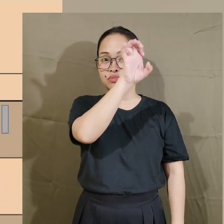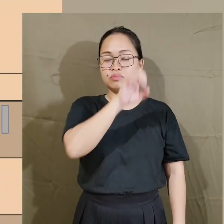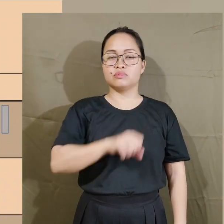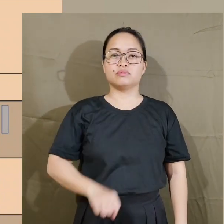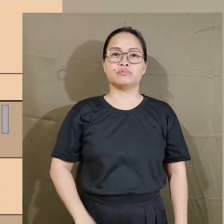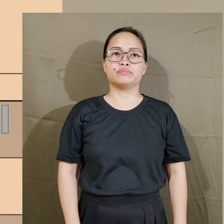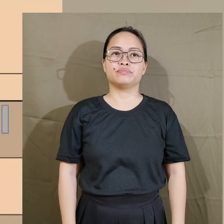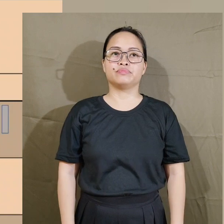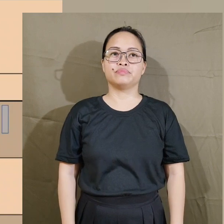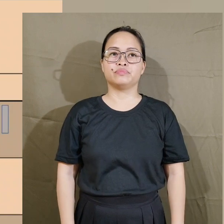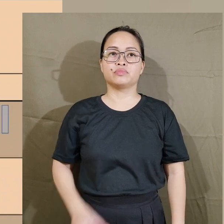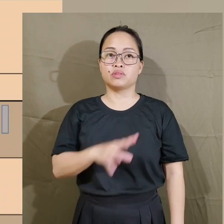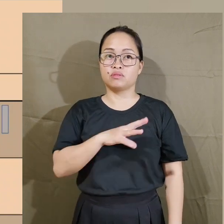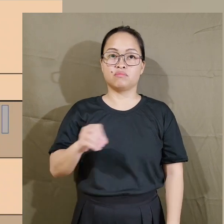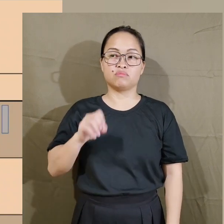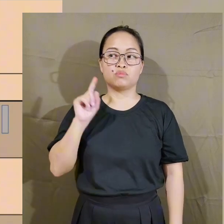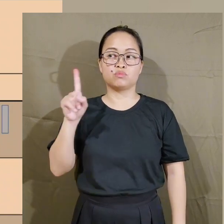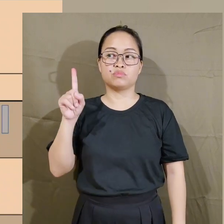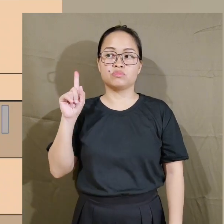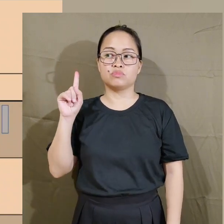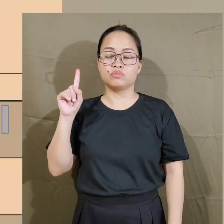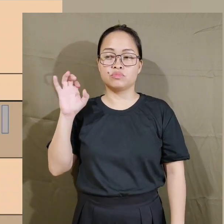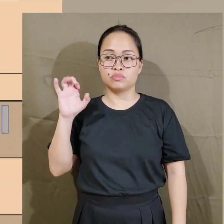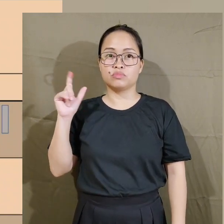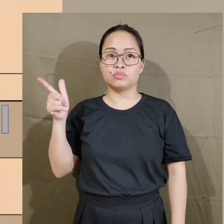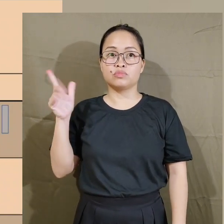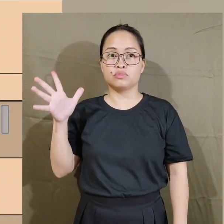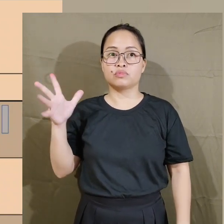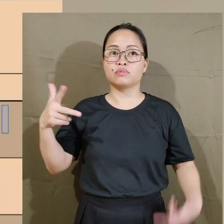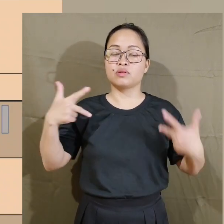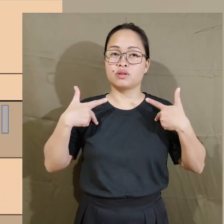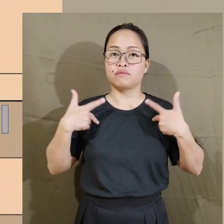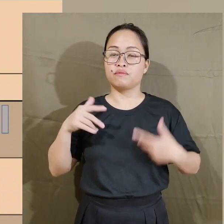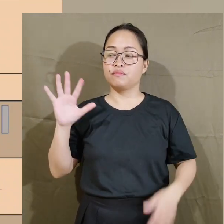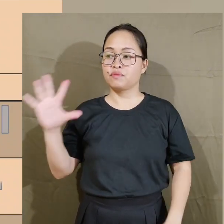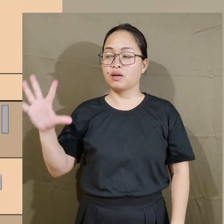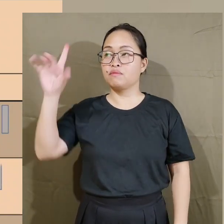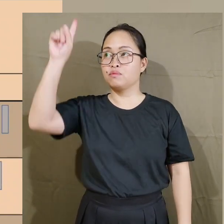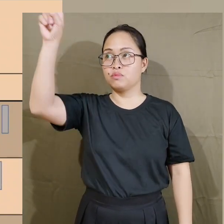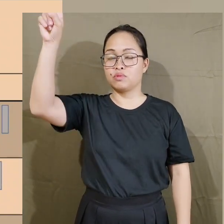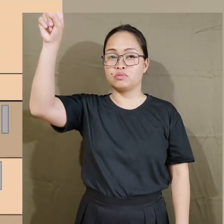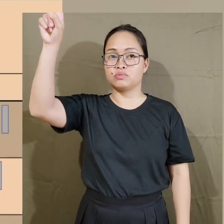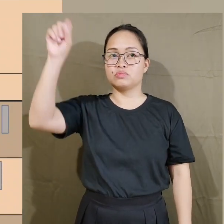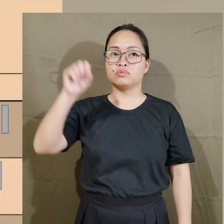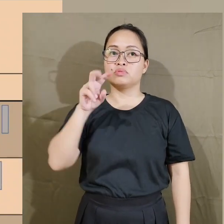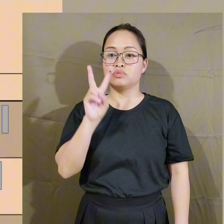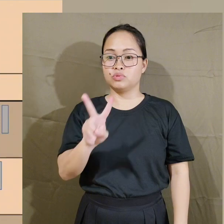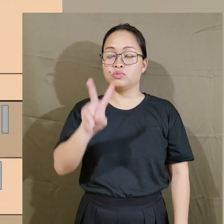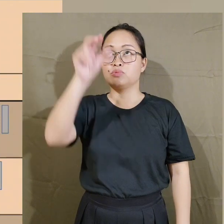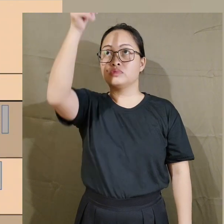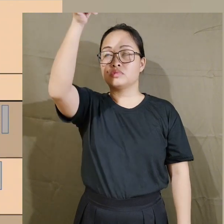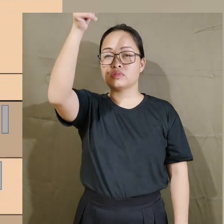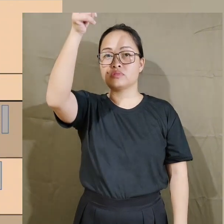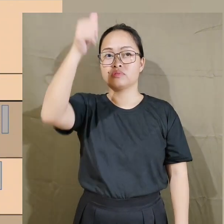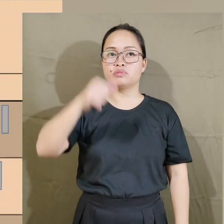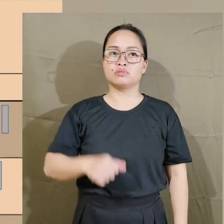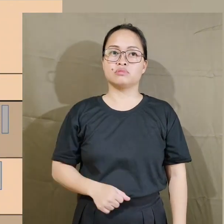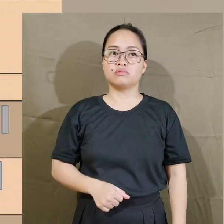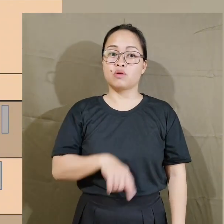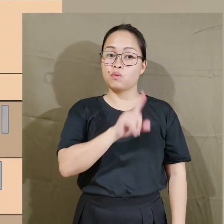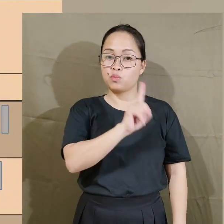hundreds, while 125 has 5 ones, 2